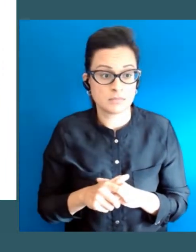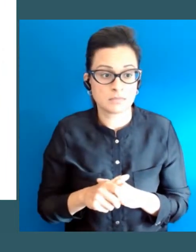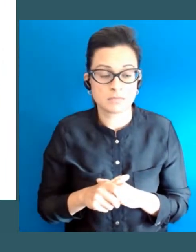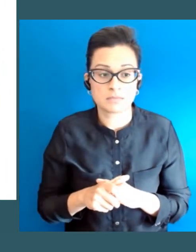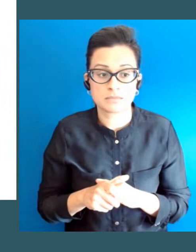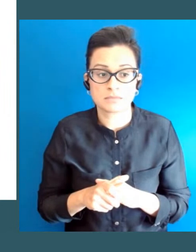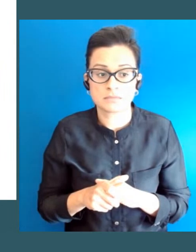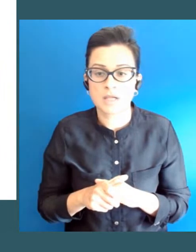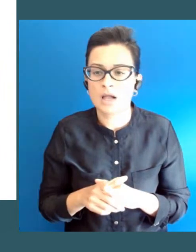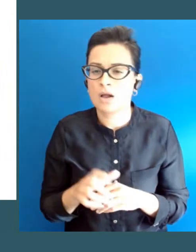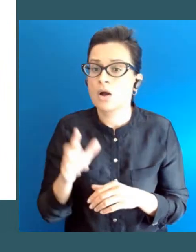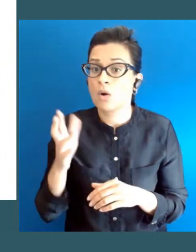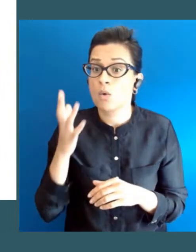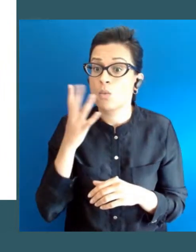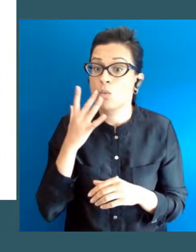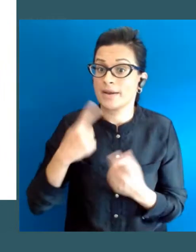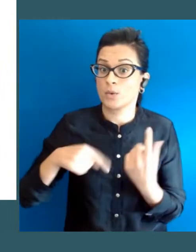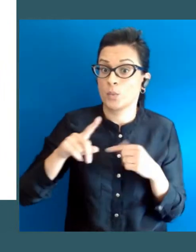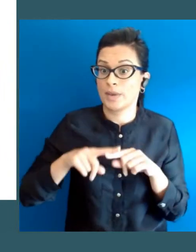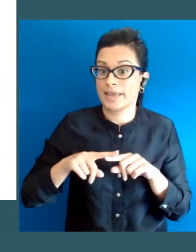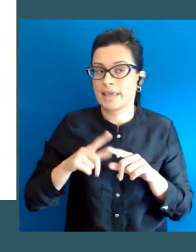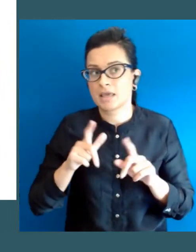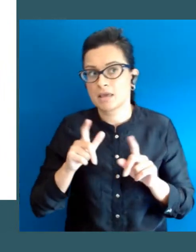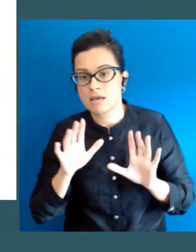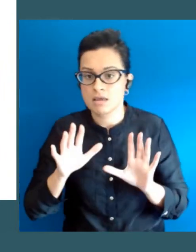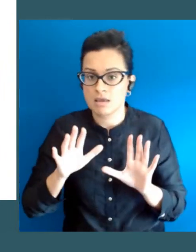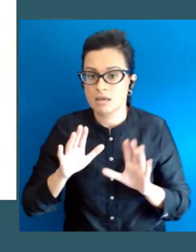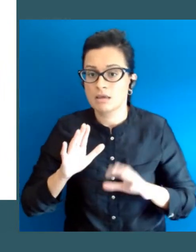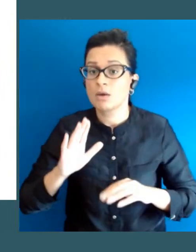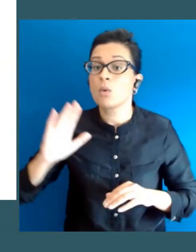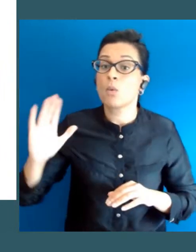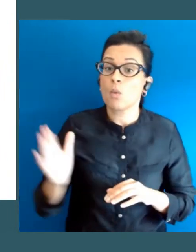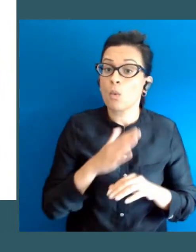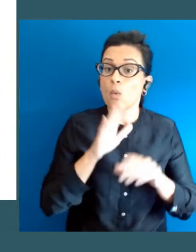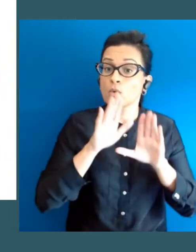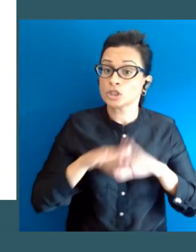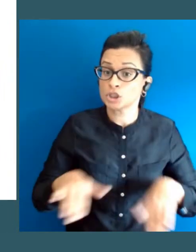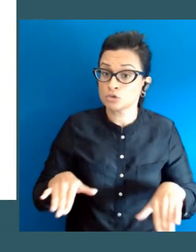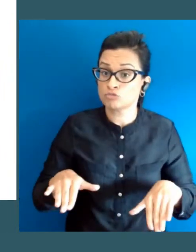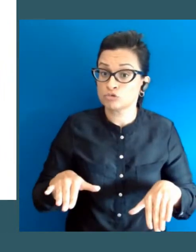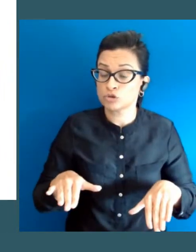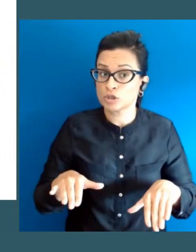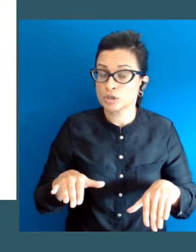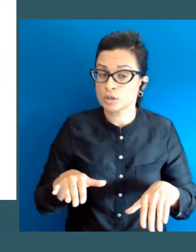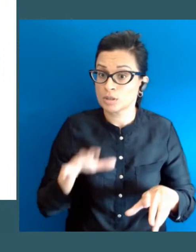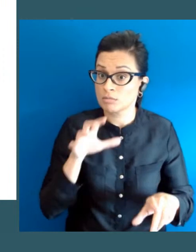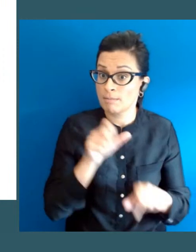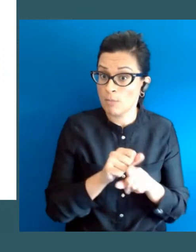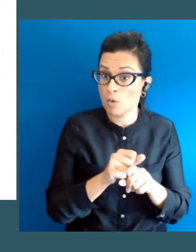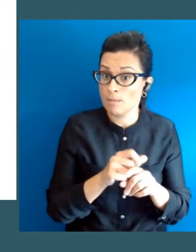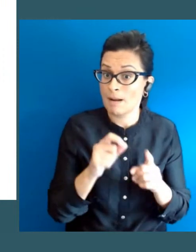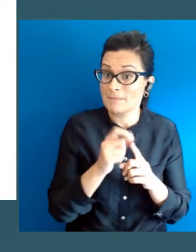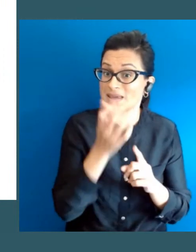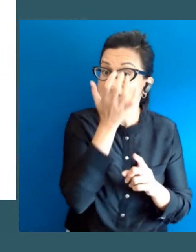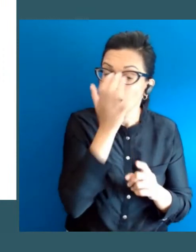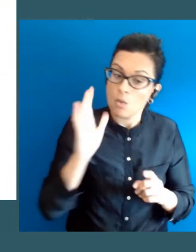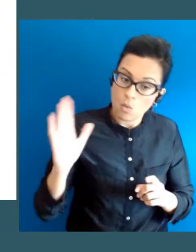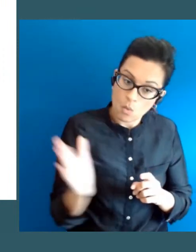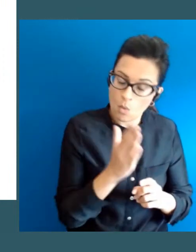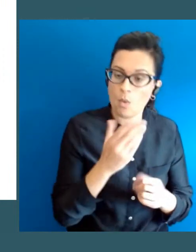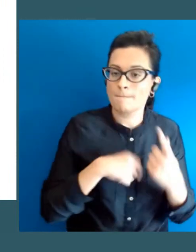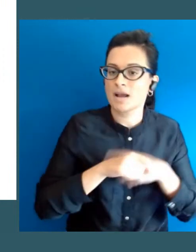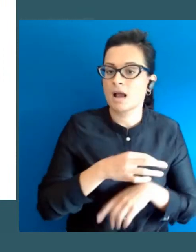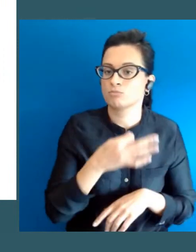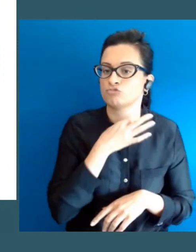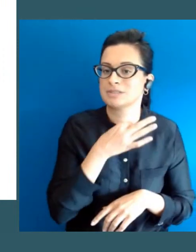we all children with diagnosed peanut allergy would be at risk. And so